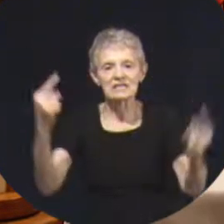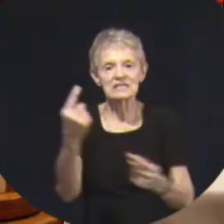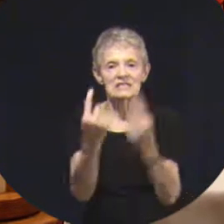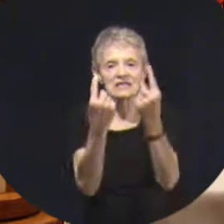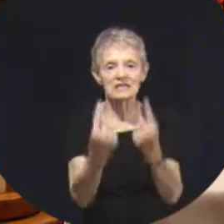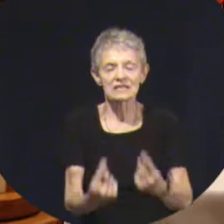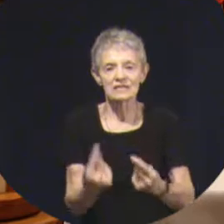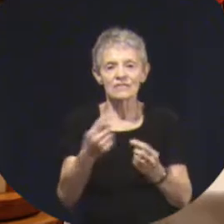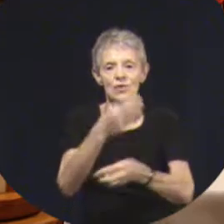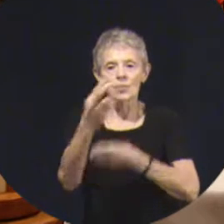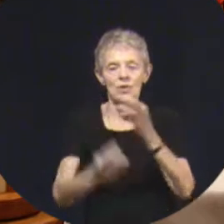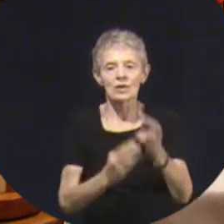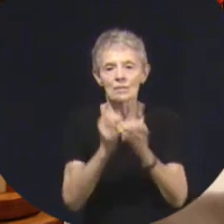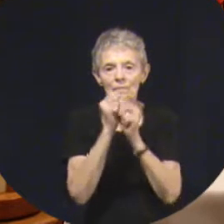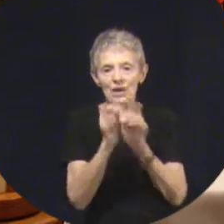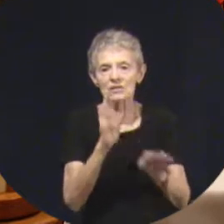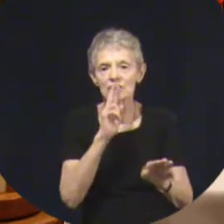Peace be with you.